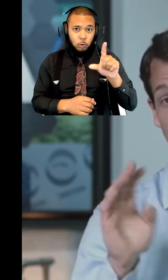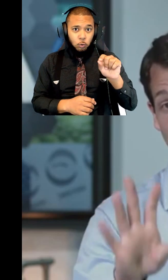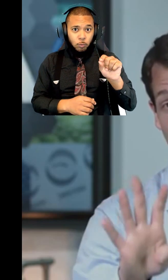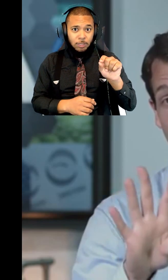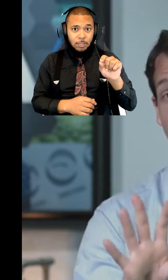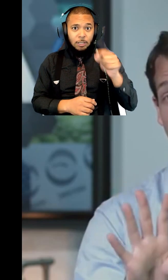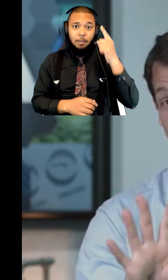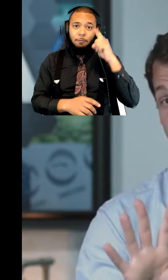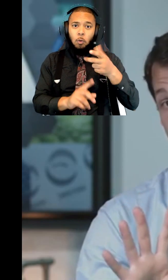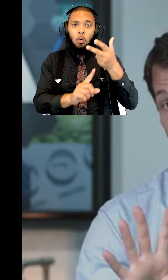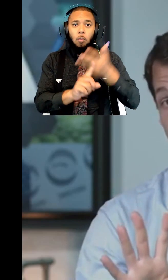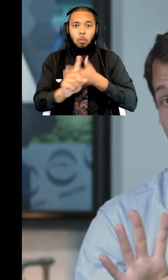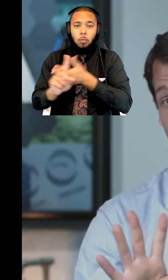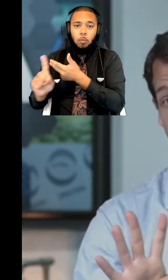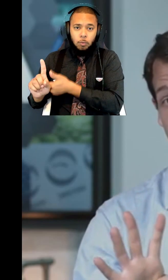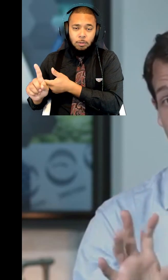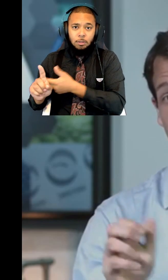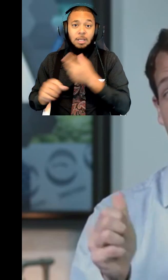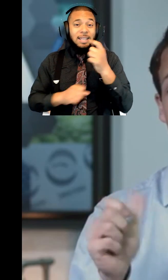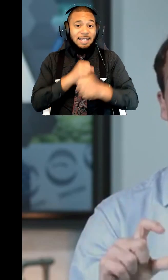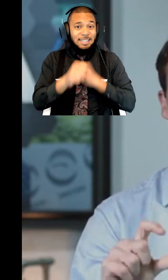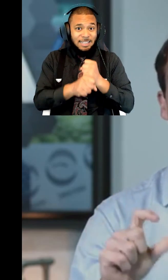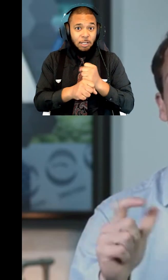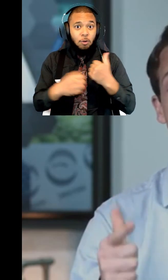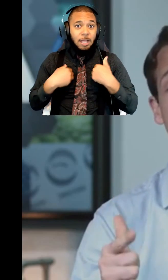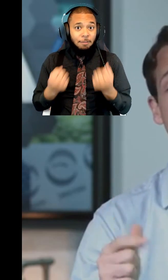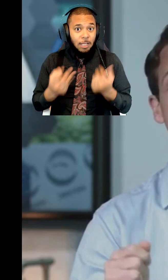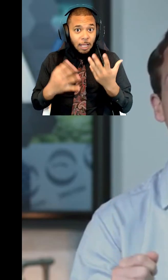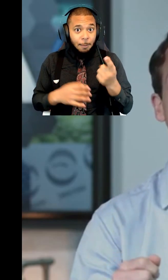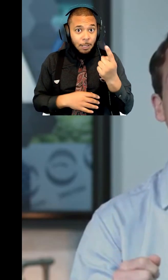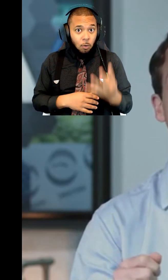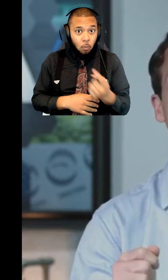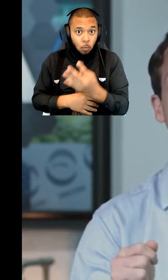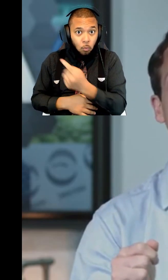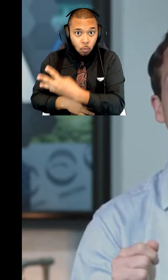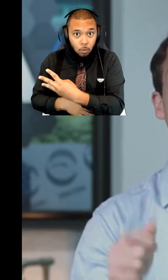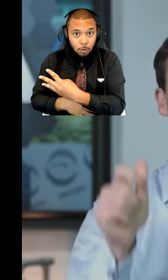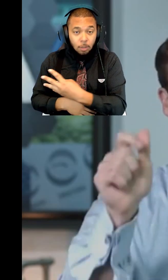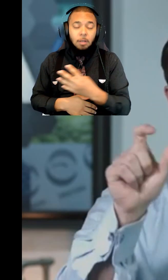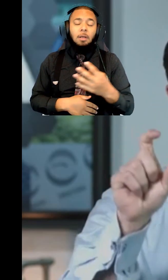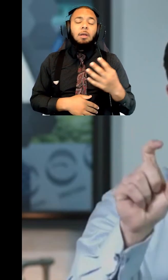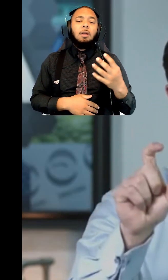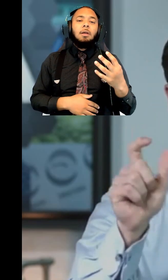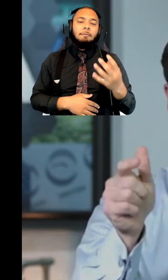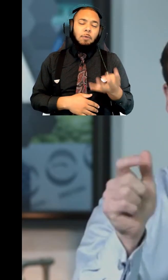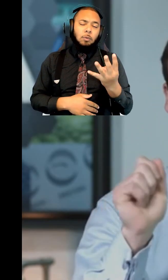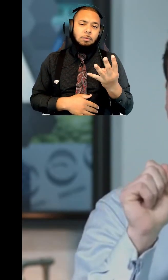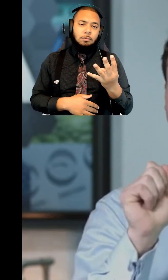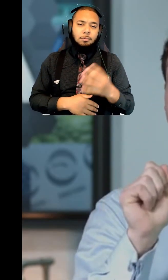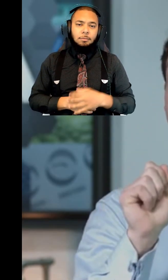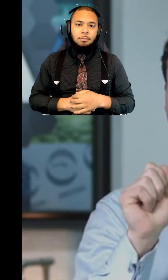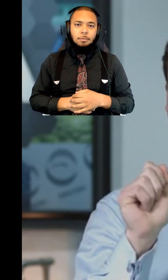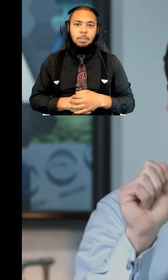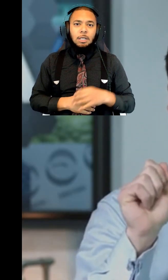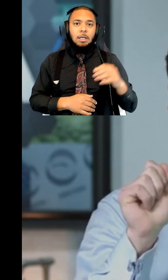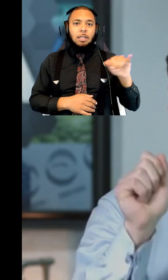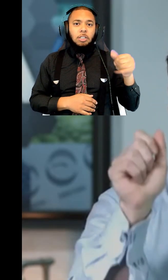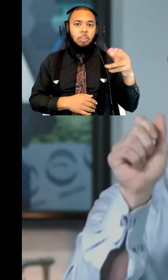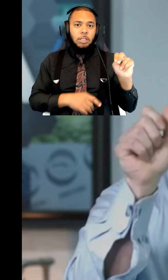there are 4 quarters in a year, January to March, April to June,